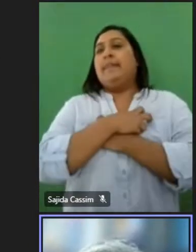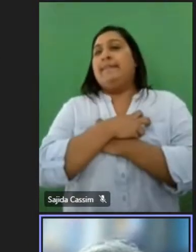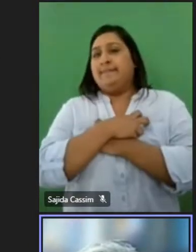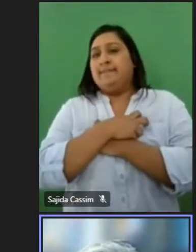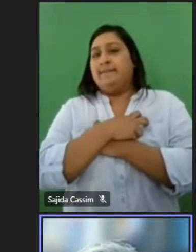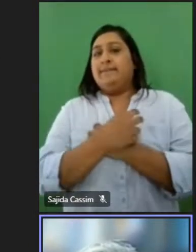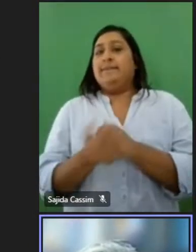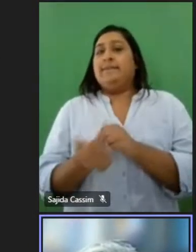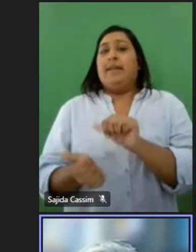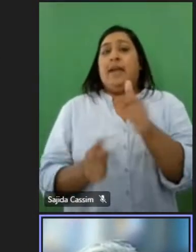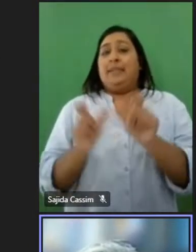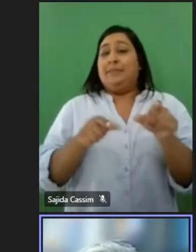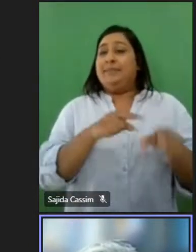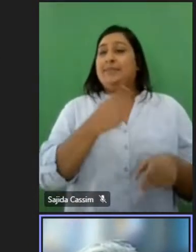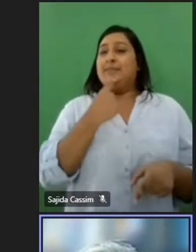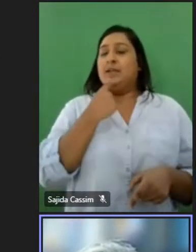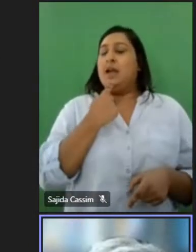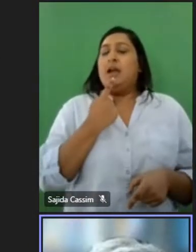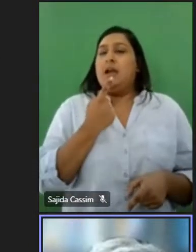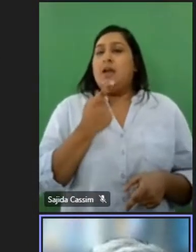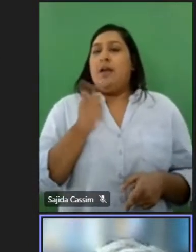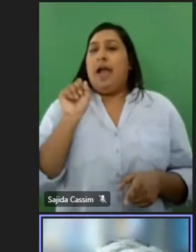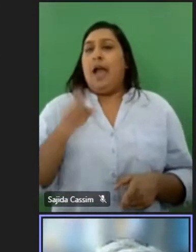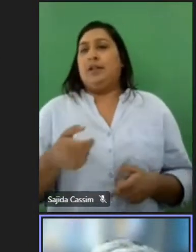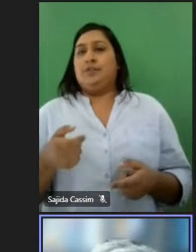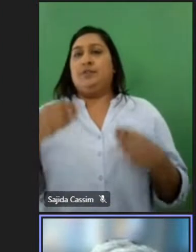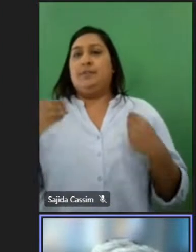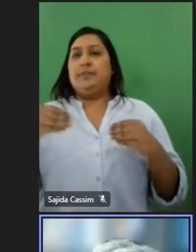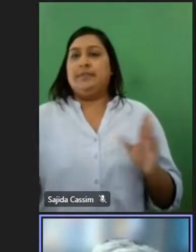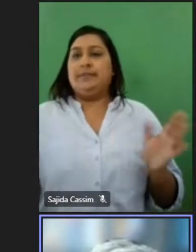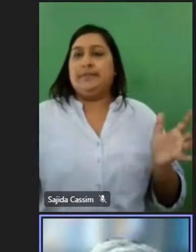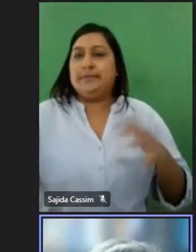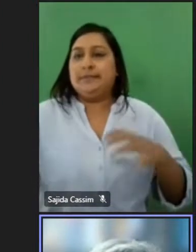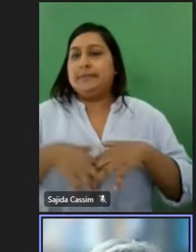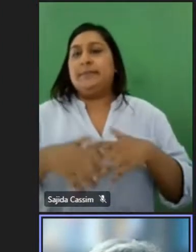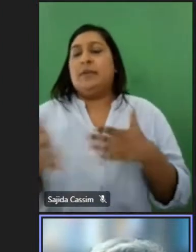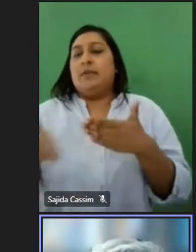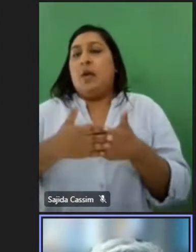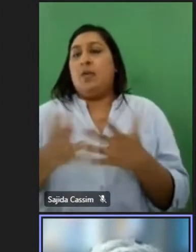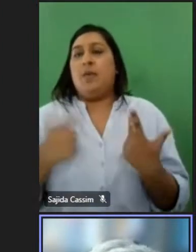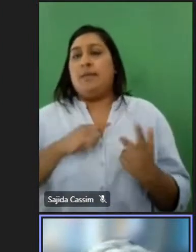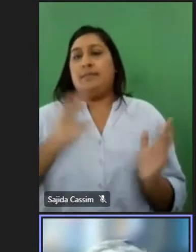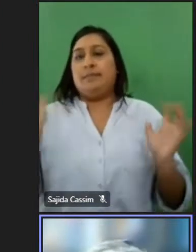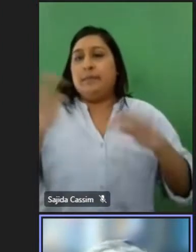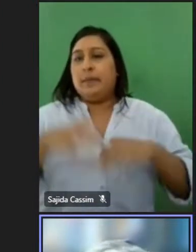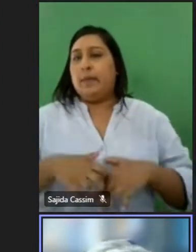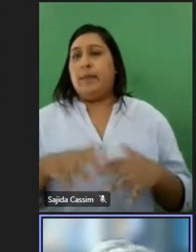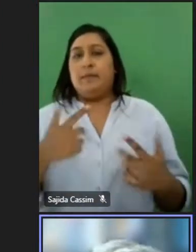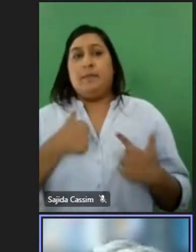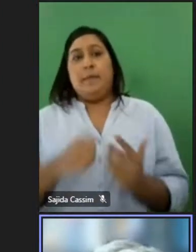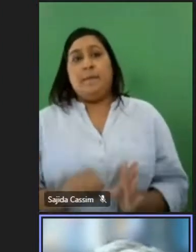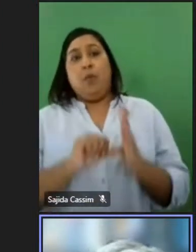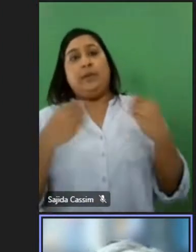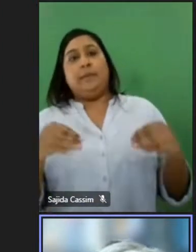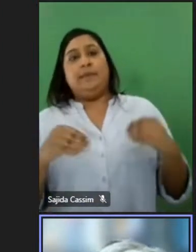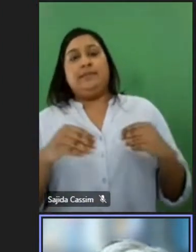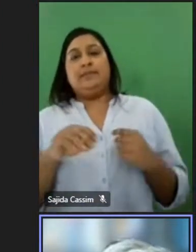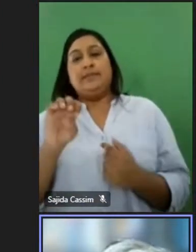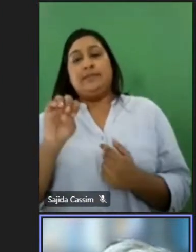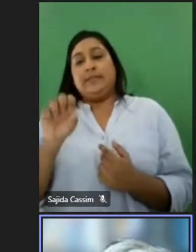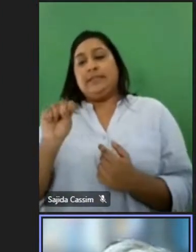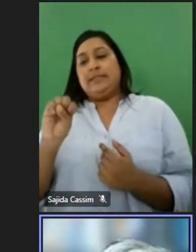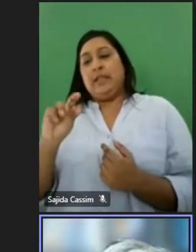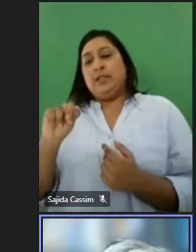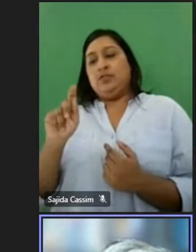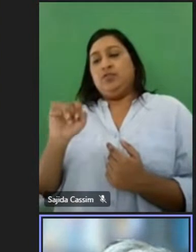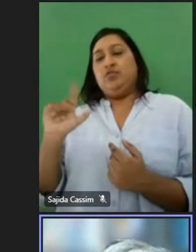the initial closure of businesses or non-essential businesses during the first 2